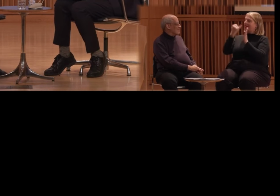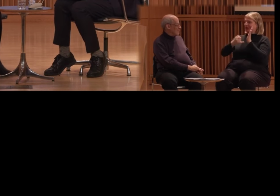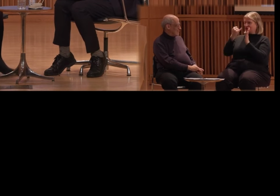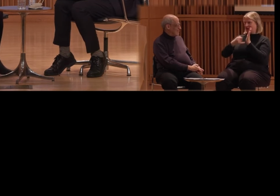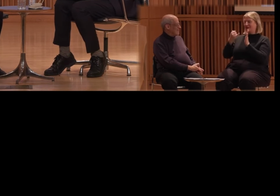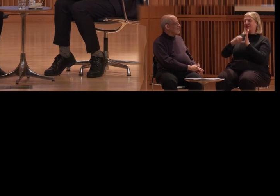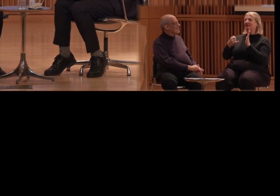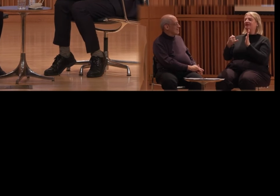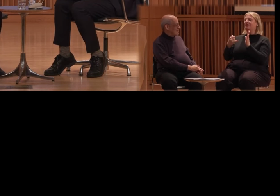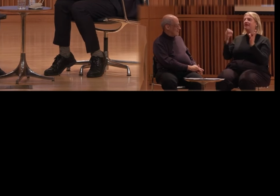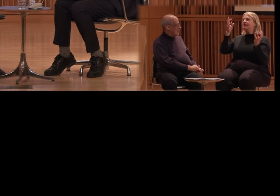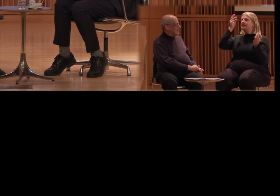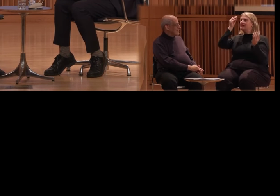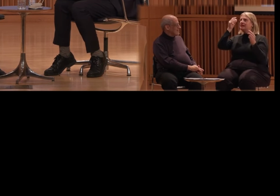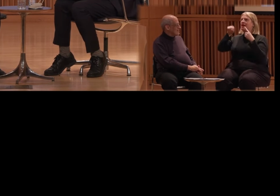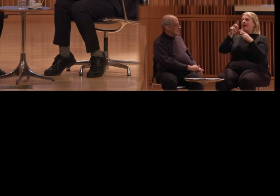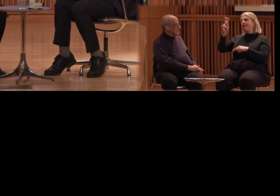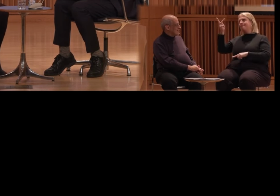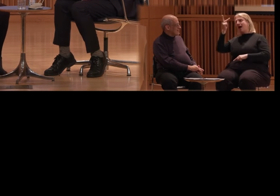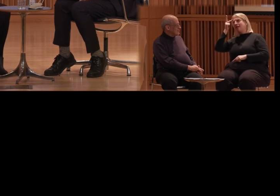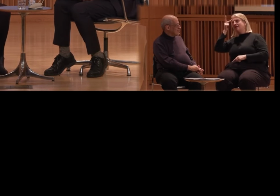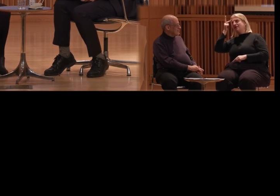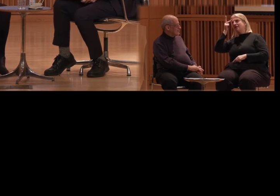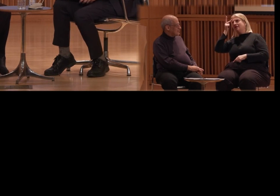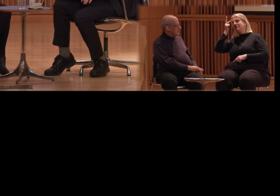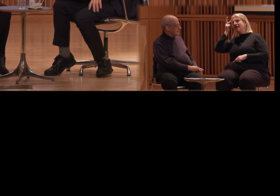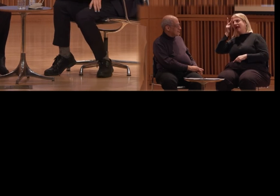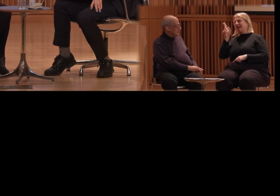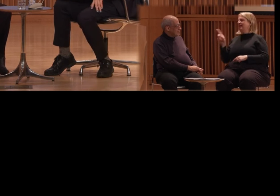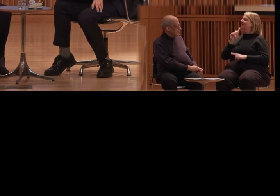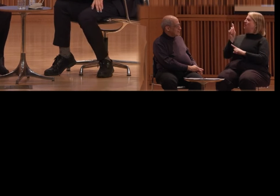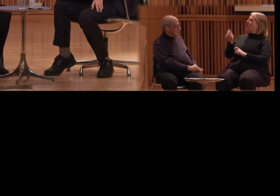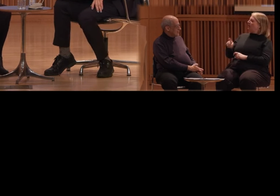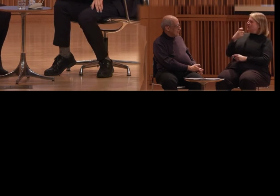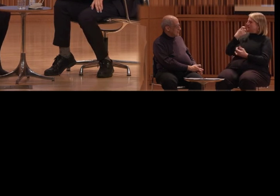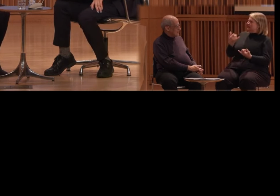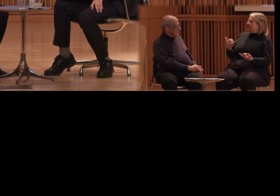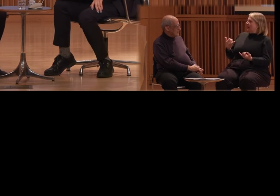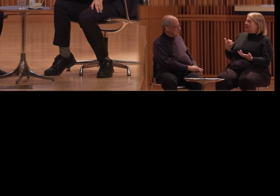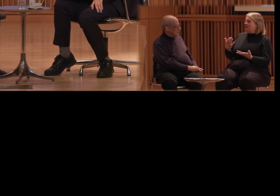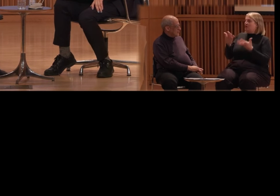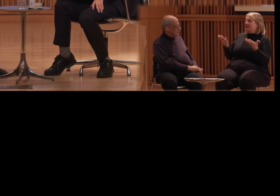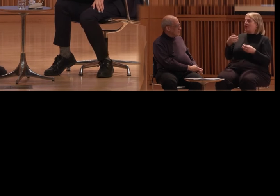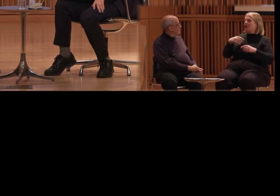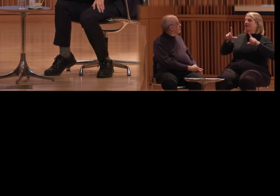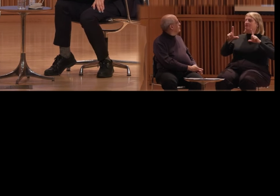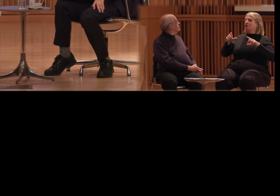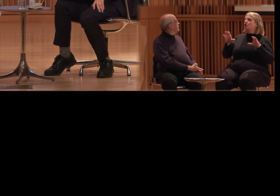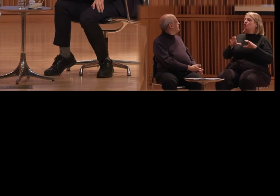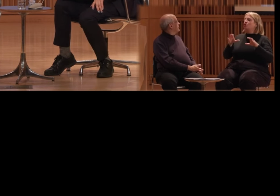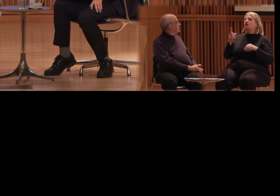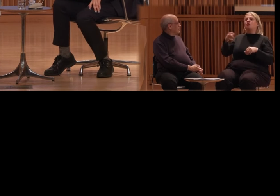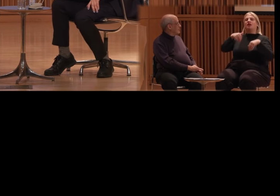of thinking about politics and thinking about this question you just raised. And here we have a placard during one of the marches